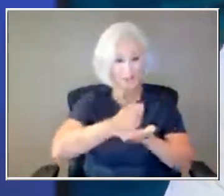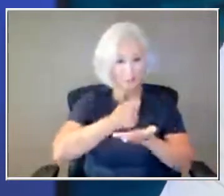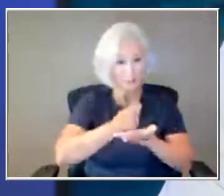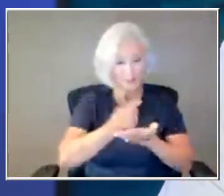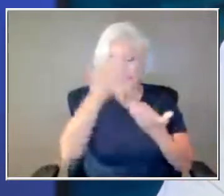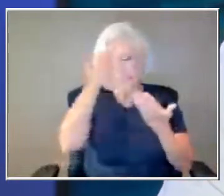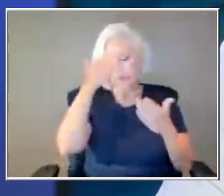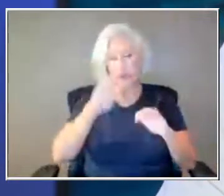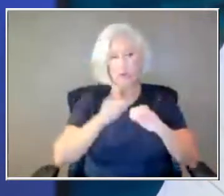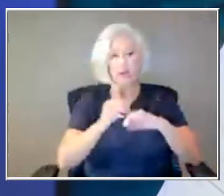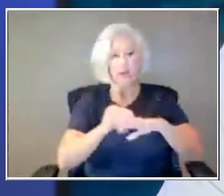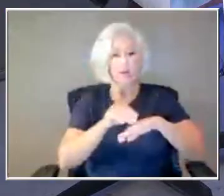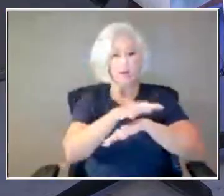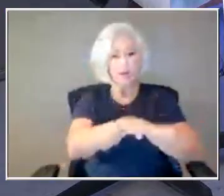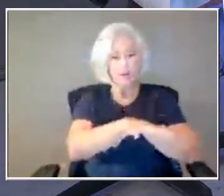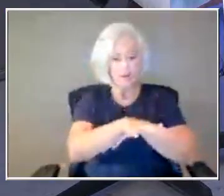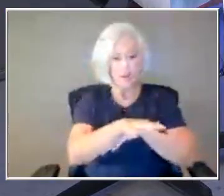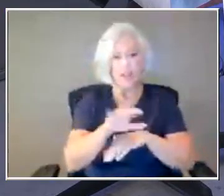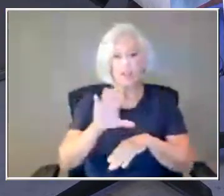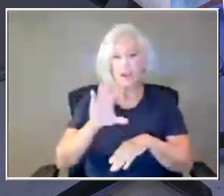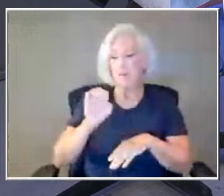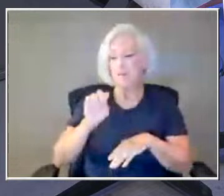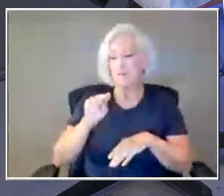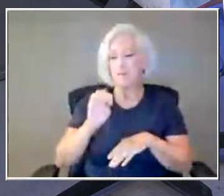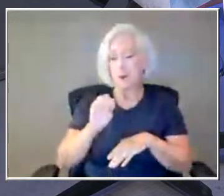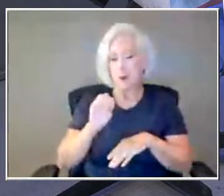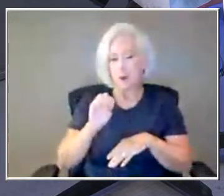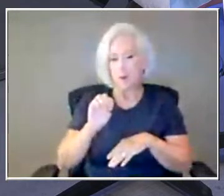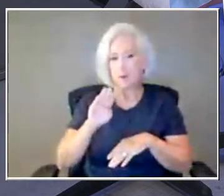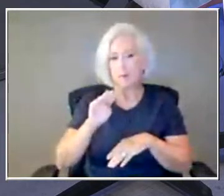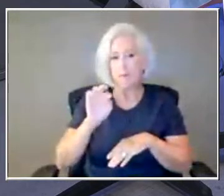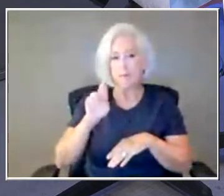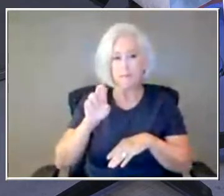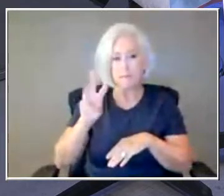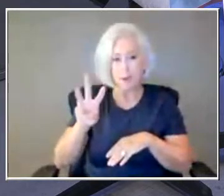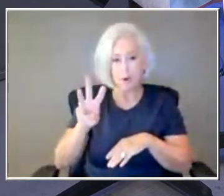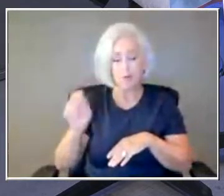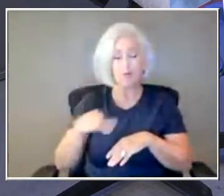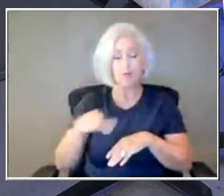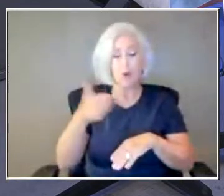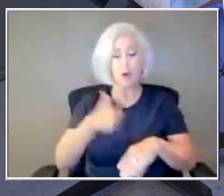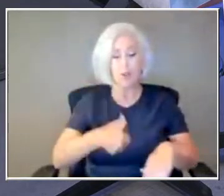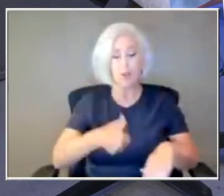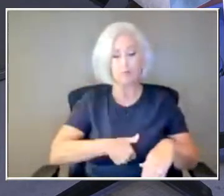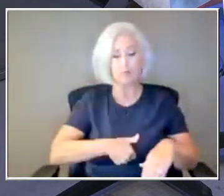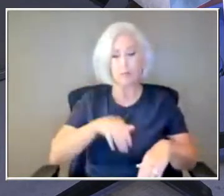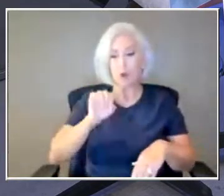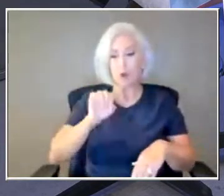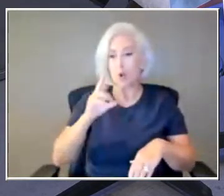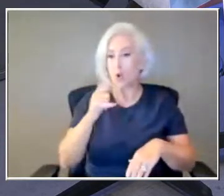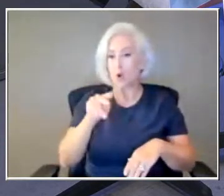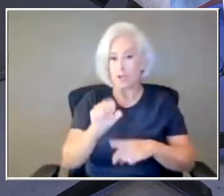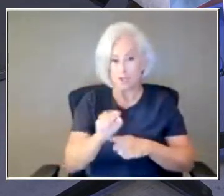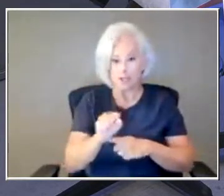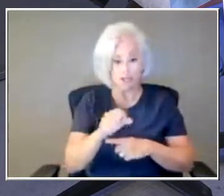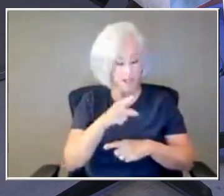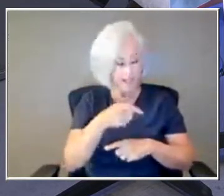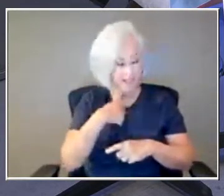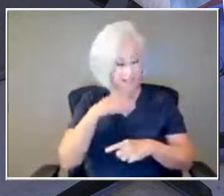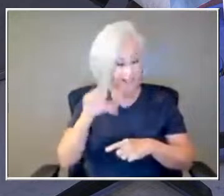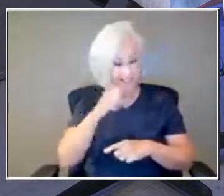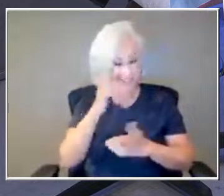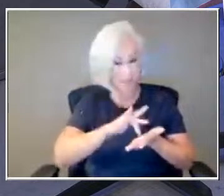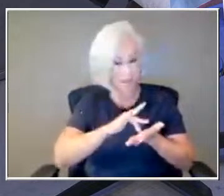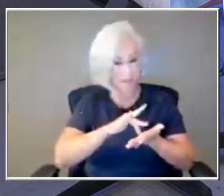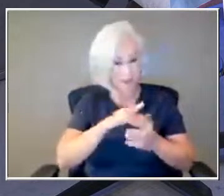organs. But he is on a different radioactive drug that attacks his bone metastases. Is that correct? That is exactly right. How